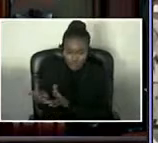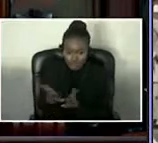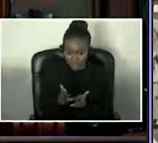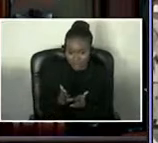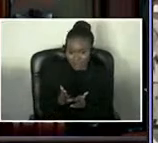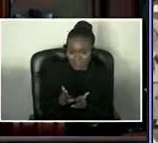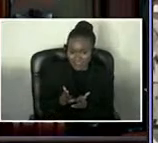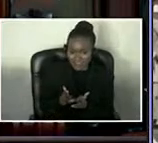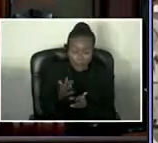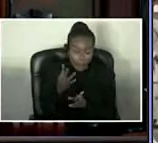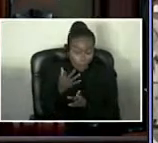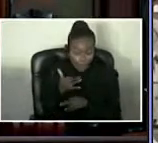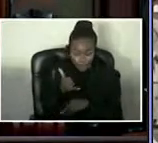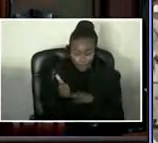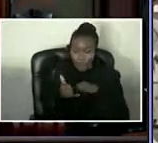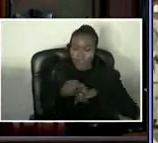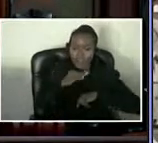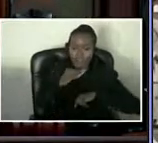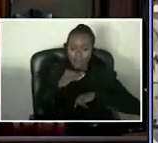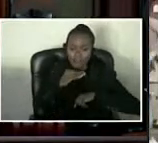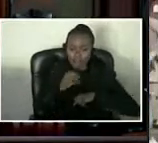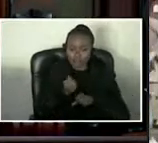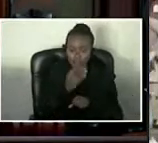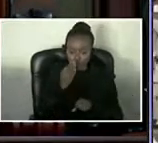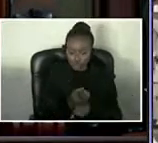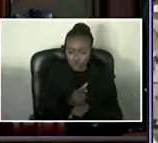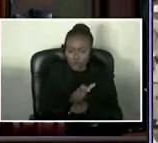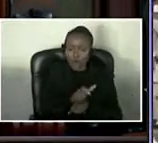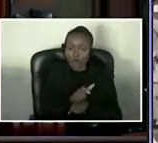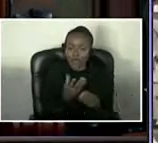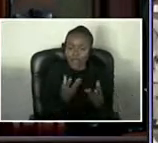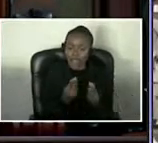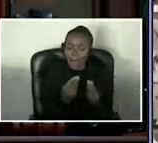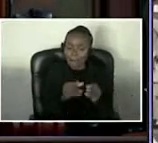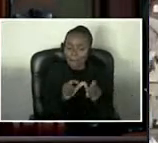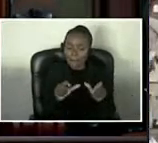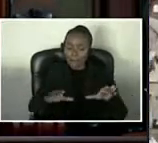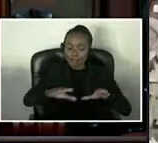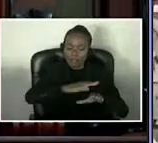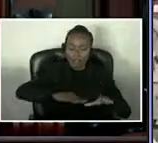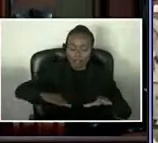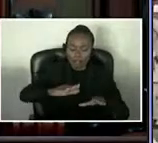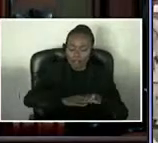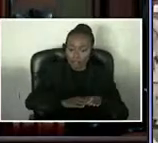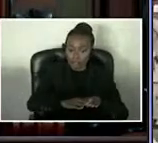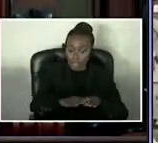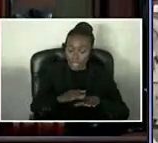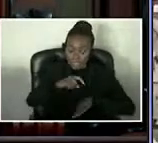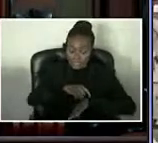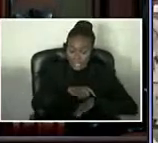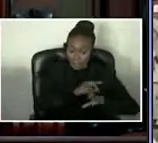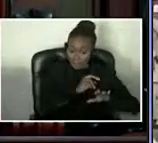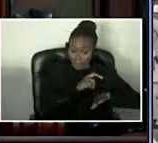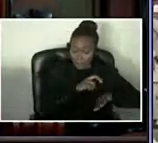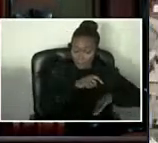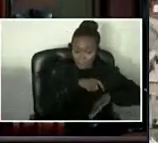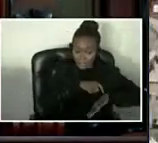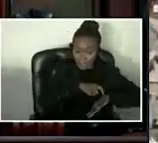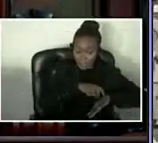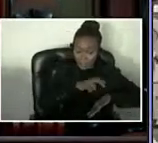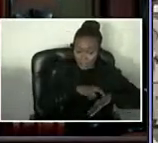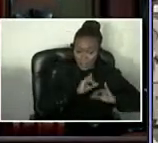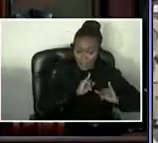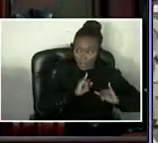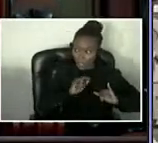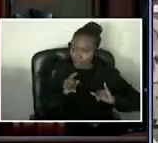to be enough to service the population of our province in that notice honorable speaker